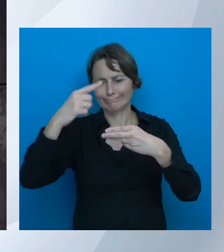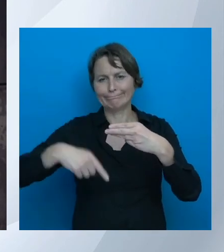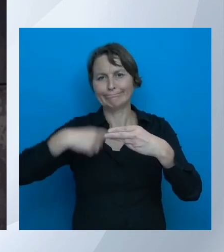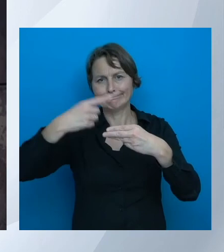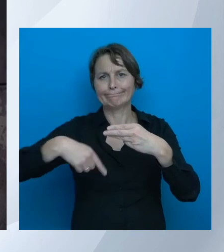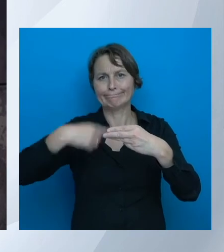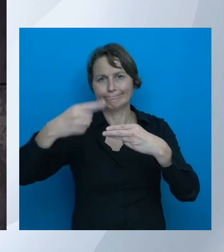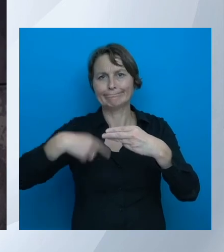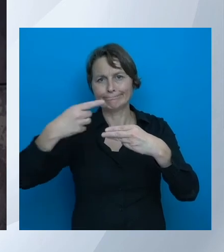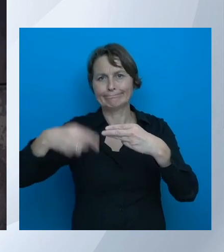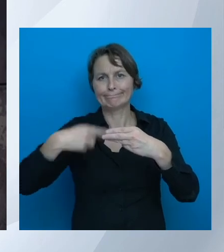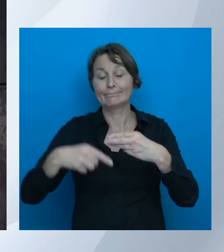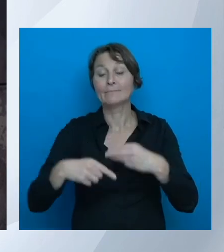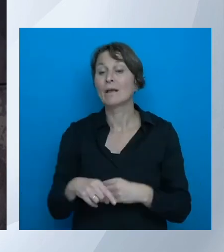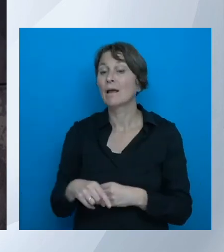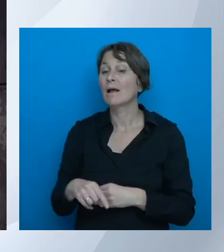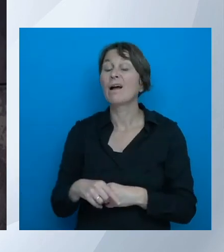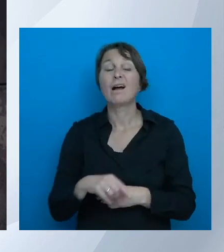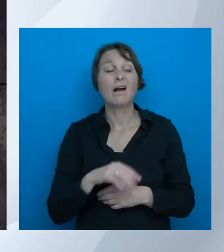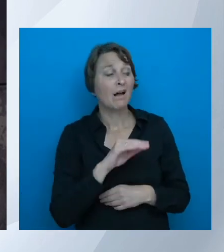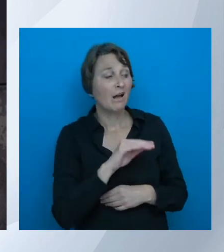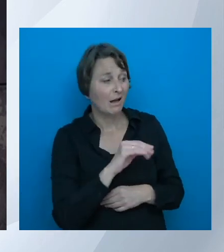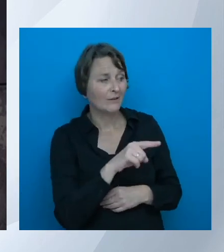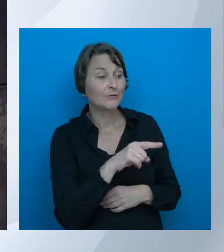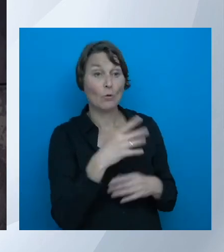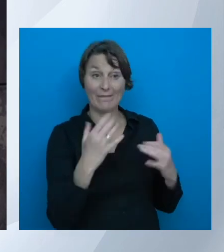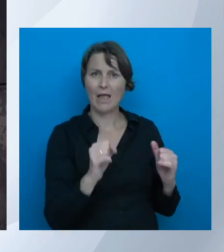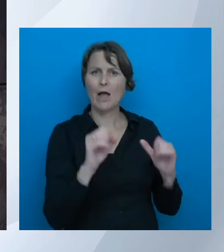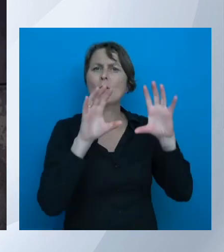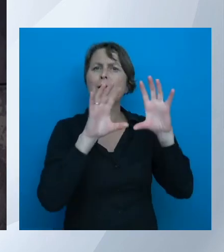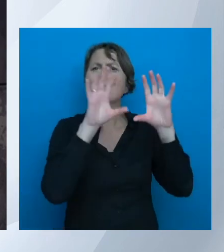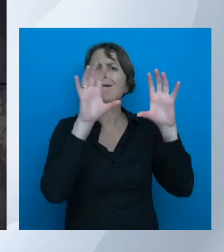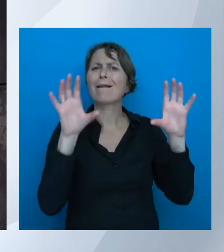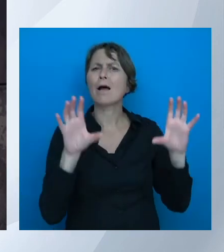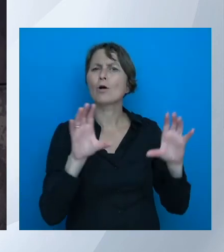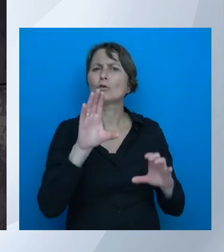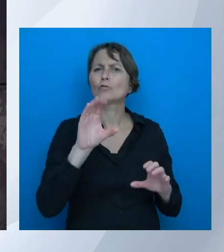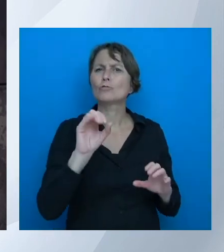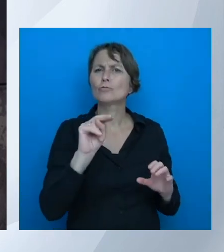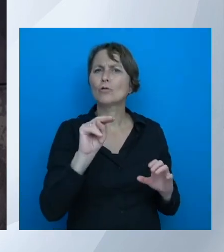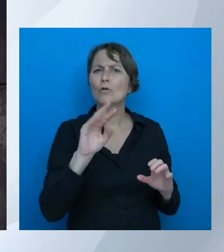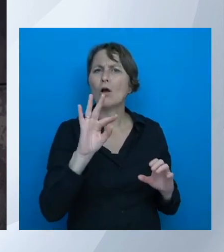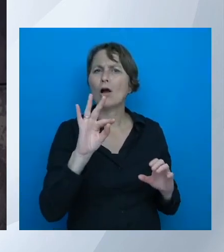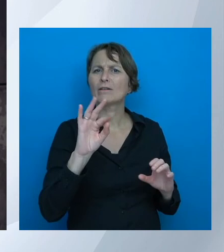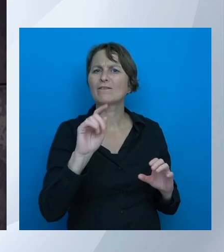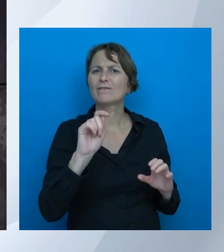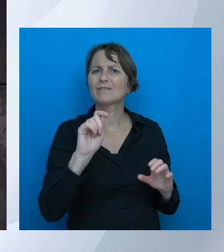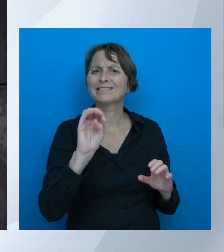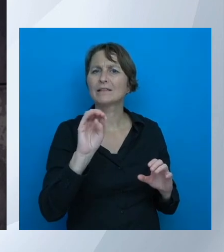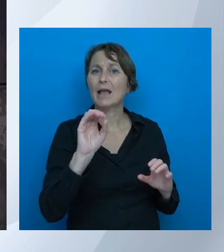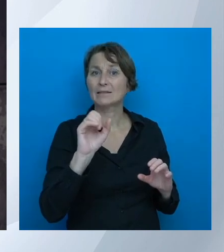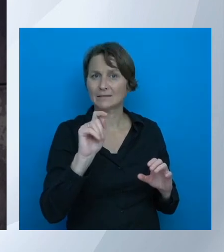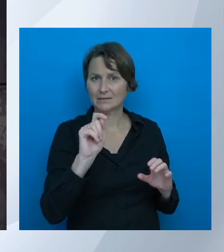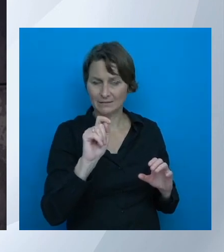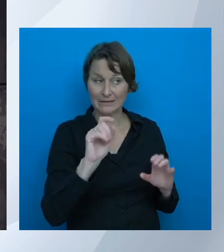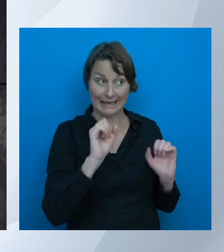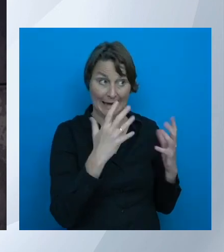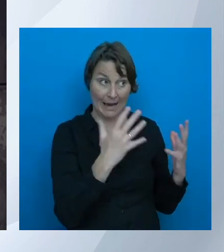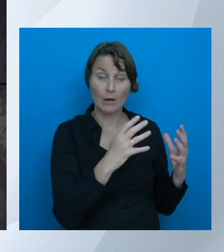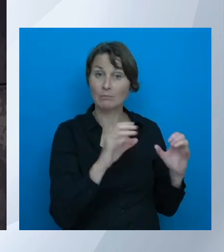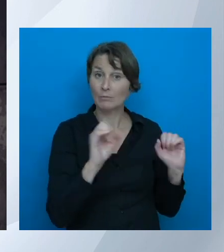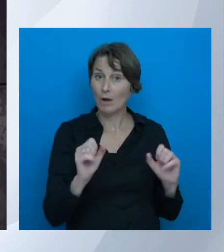conftest in the cloud, but would you normally also run it in your pipeline as well? Yeah, definitely. Yeah. Yes. Okay. Right. Yes. Yeah. Okay. So